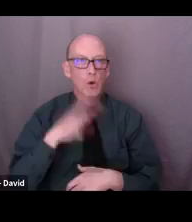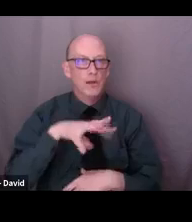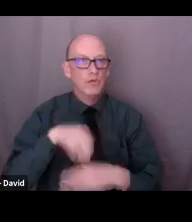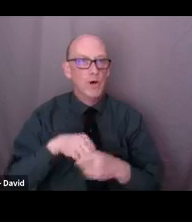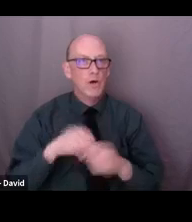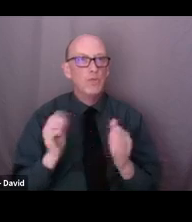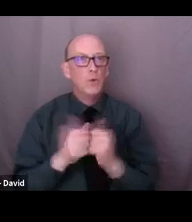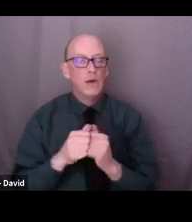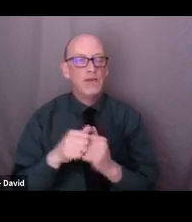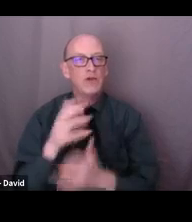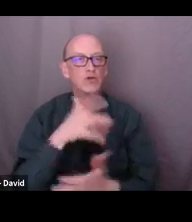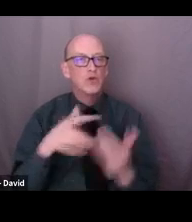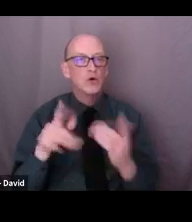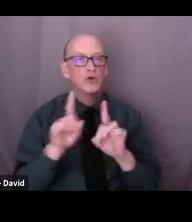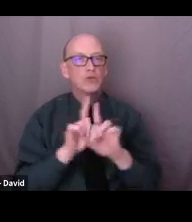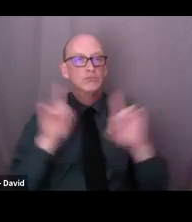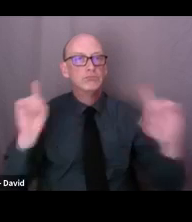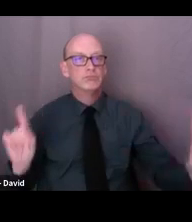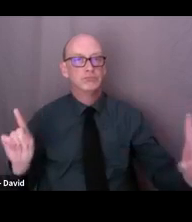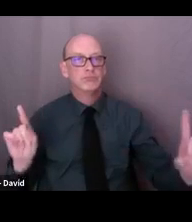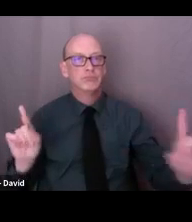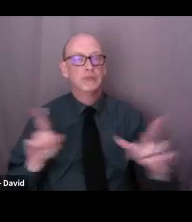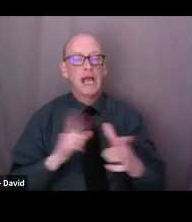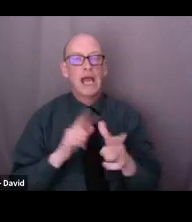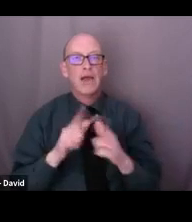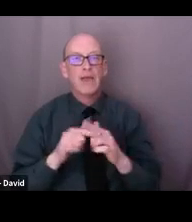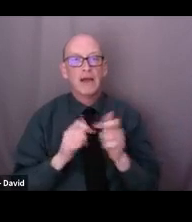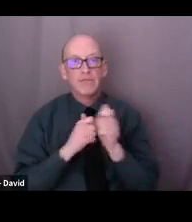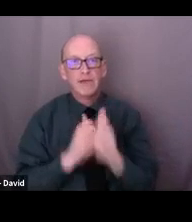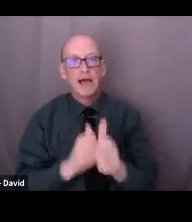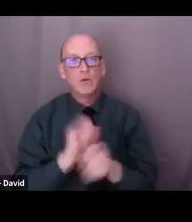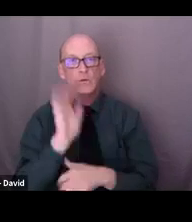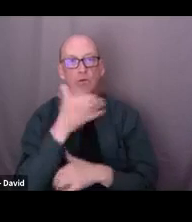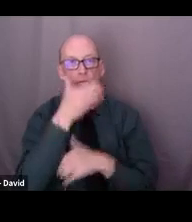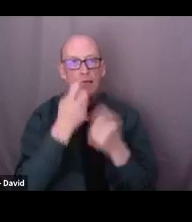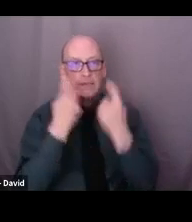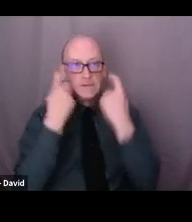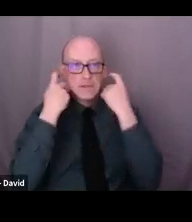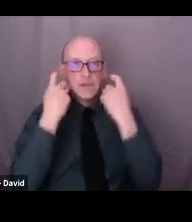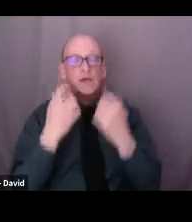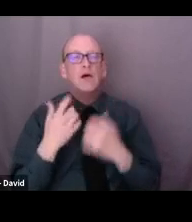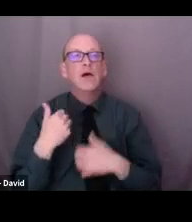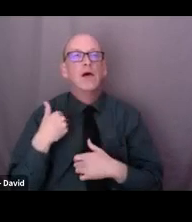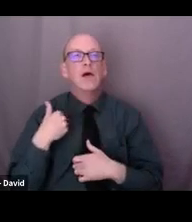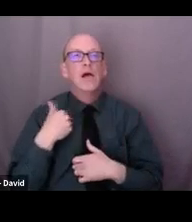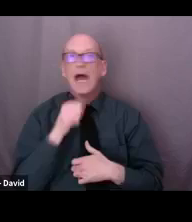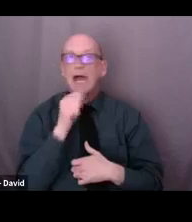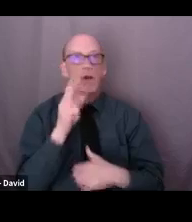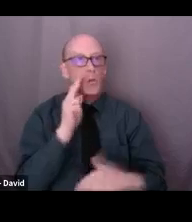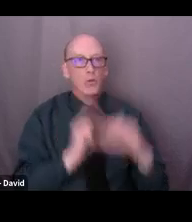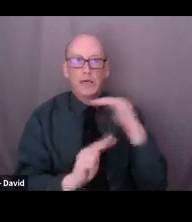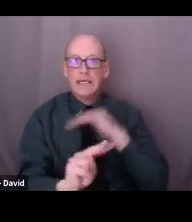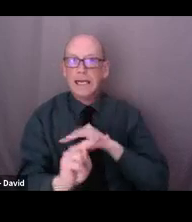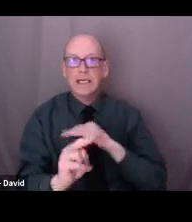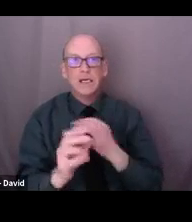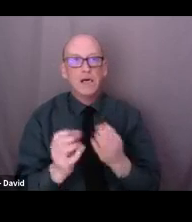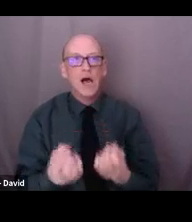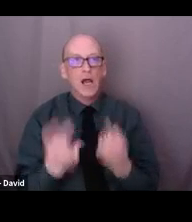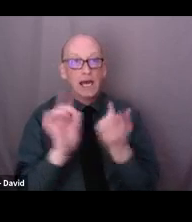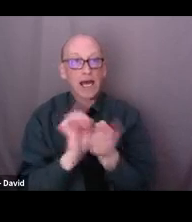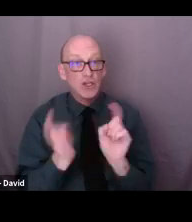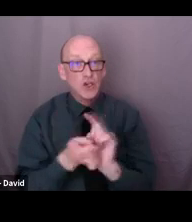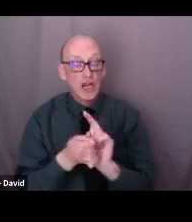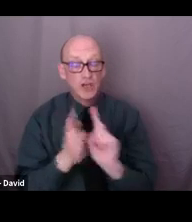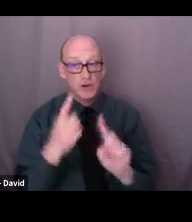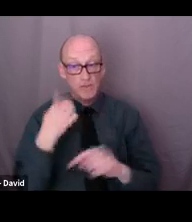social distancing and adherence to face coverings and things of that nature. So I don't predict much is going to change for us, the health